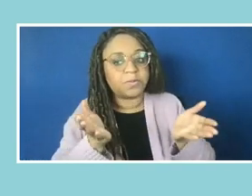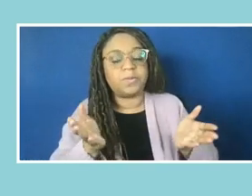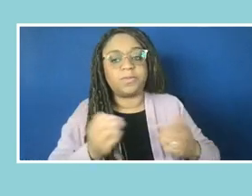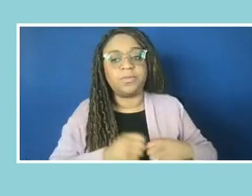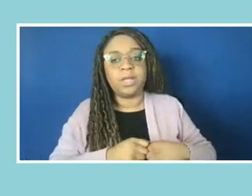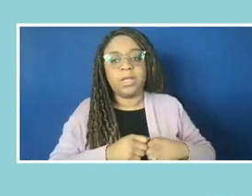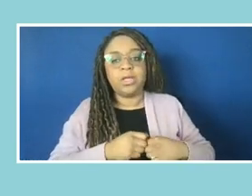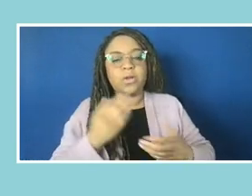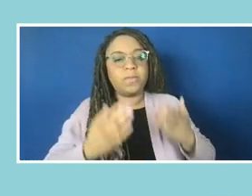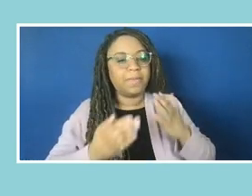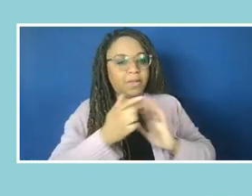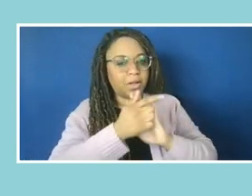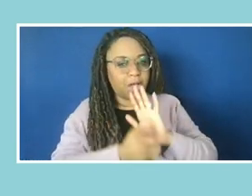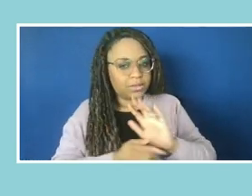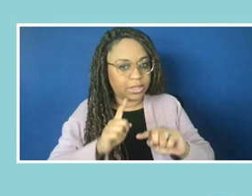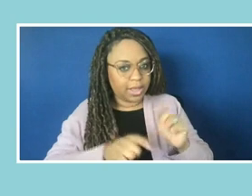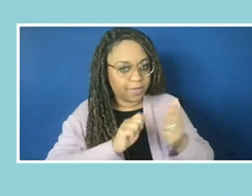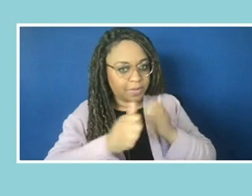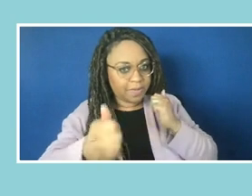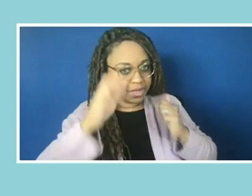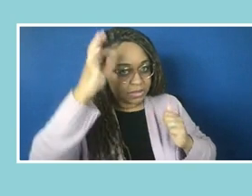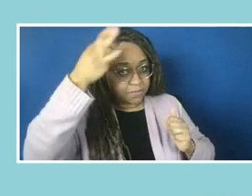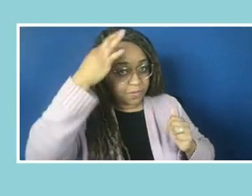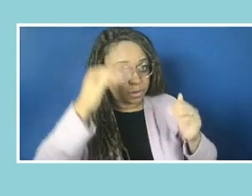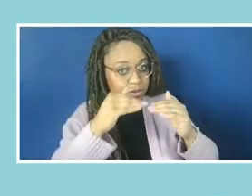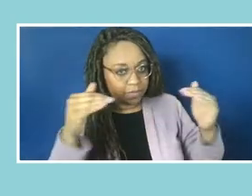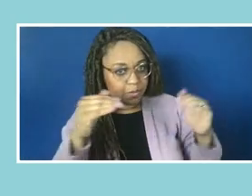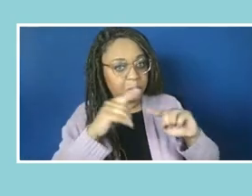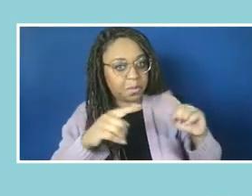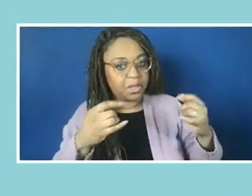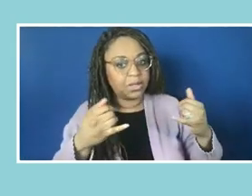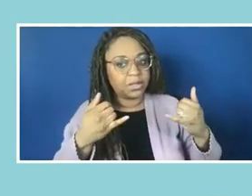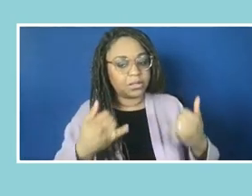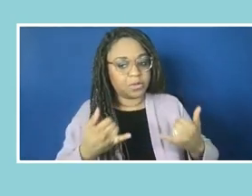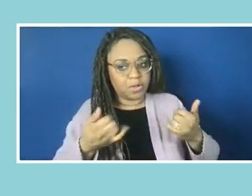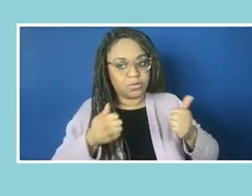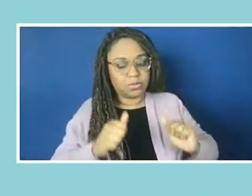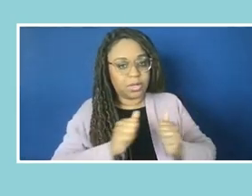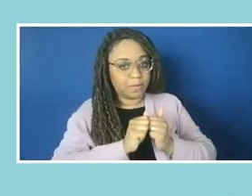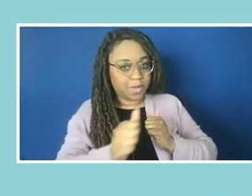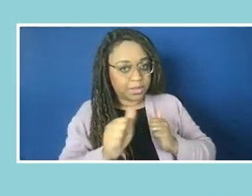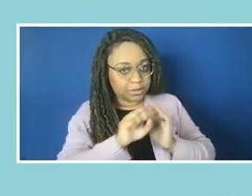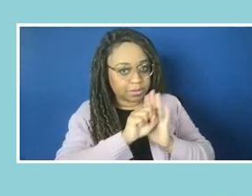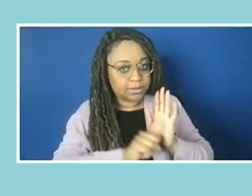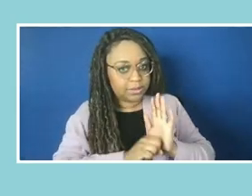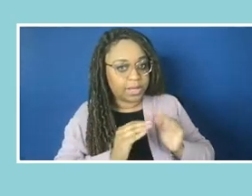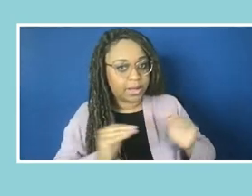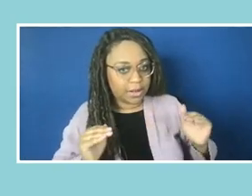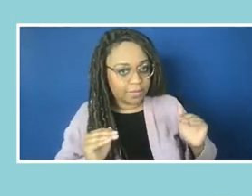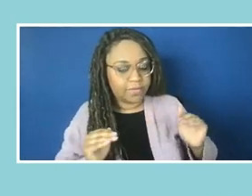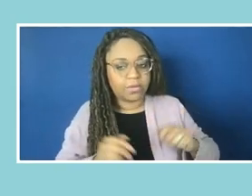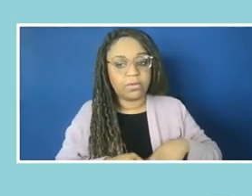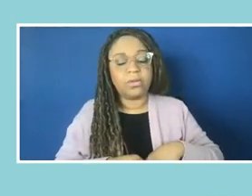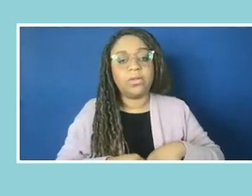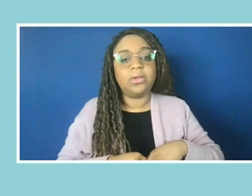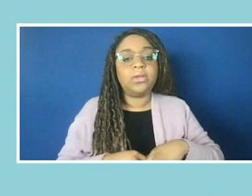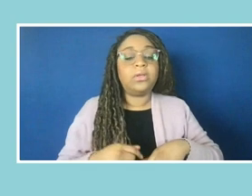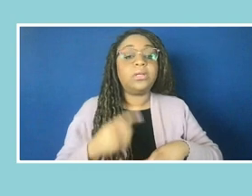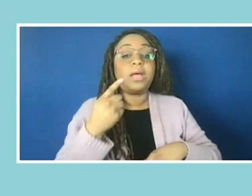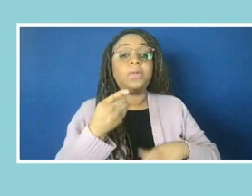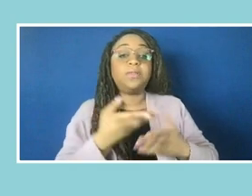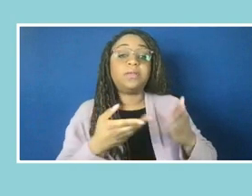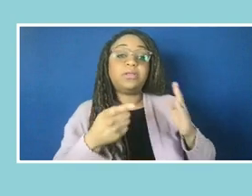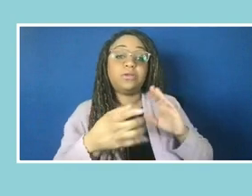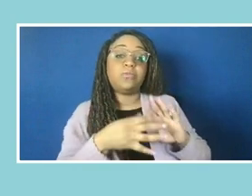time too. So there's lots of things to keep in mind and to be on the lookout for. One thing that you mentioned was the effectiveness of